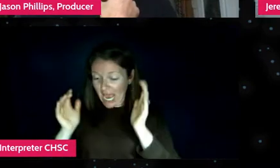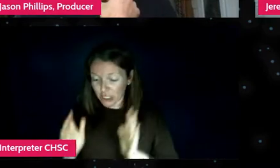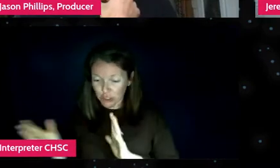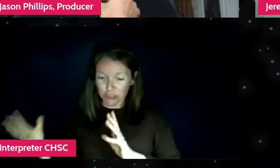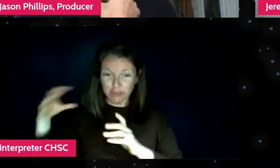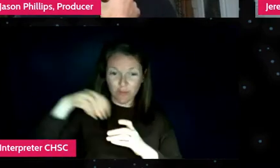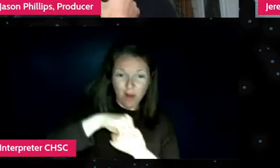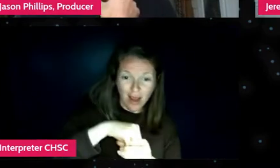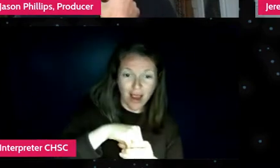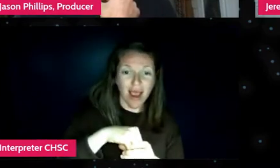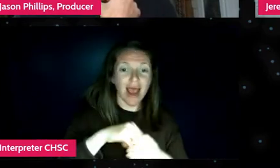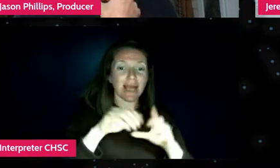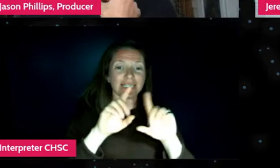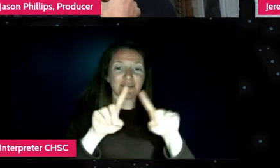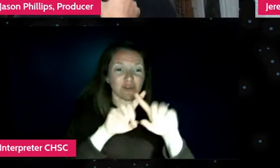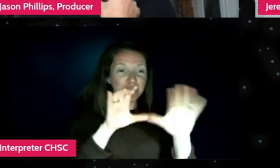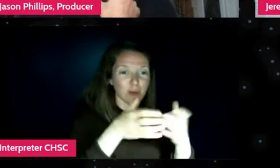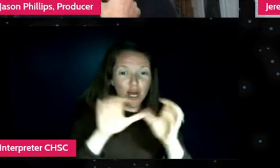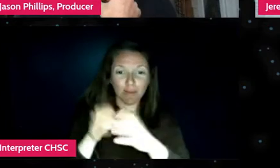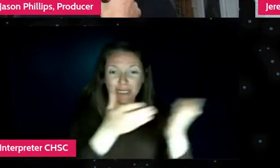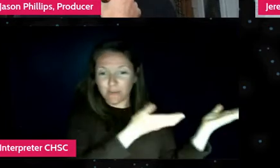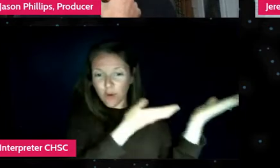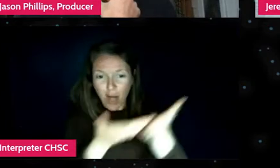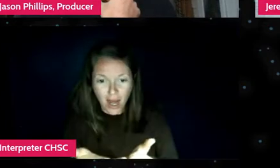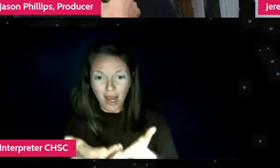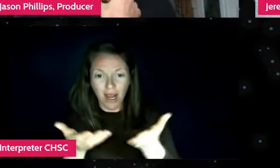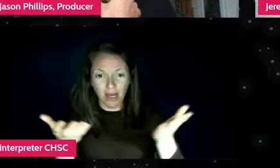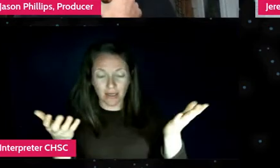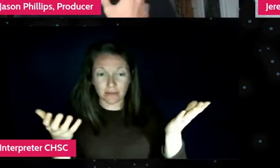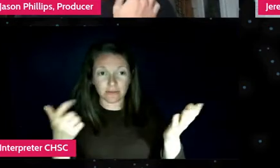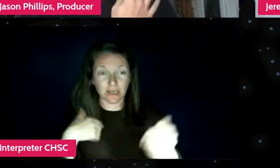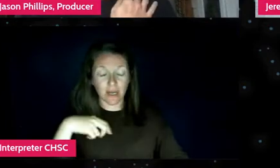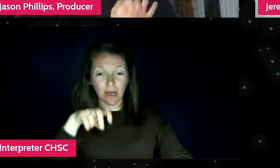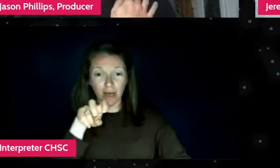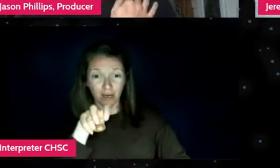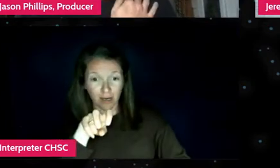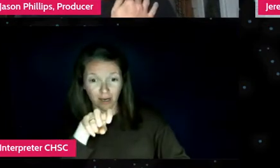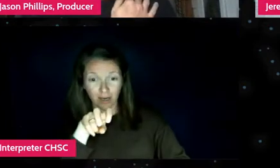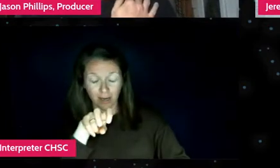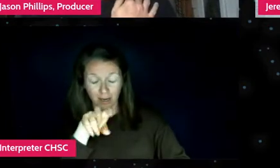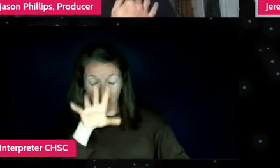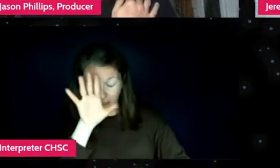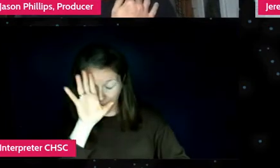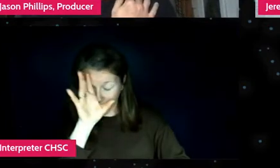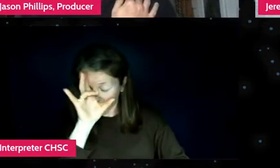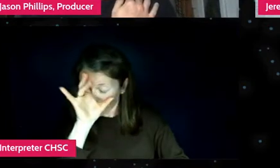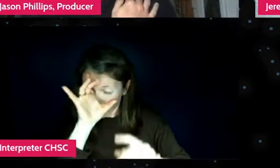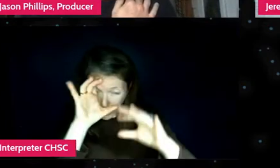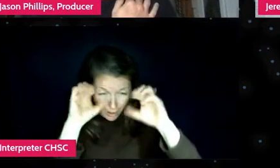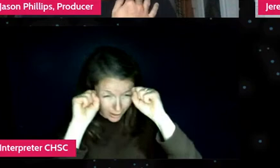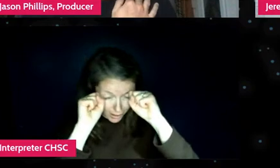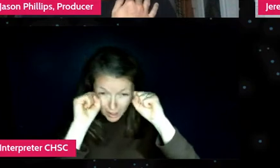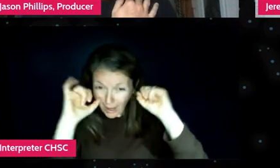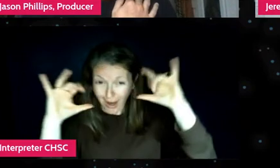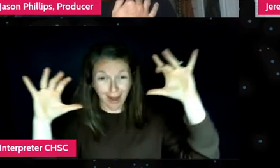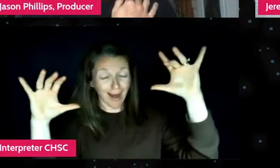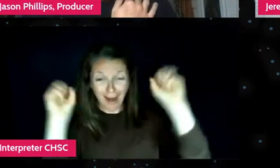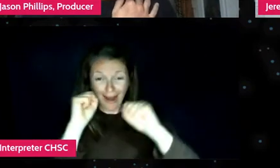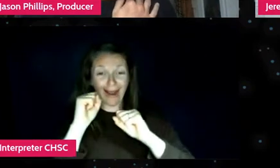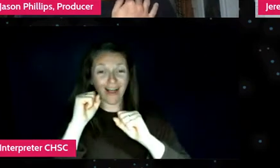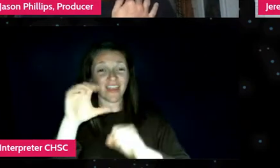the departments brought to the team. I was sitting there, I was in amazement, like the casting